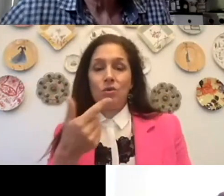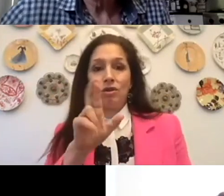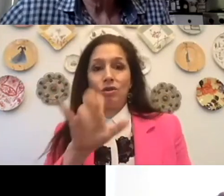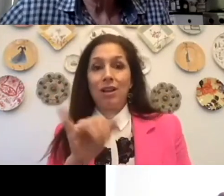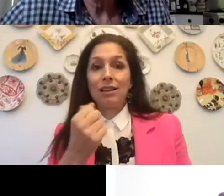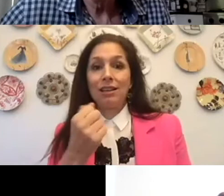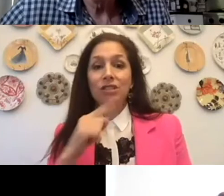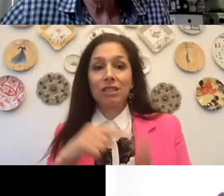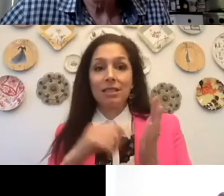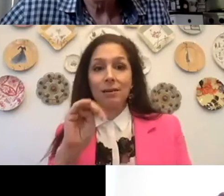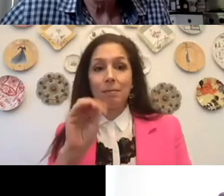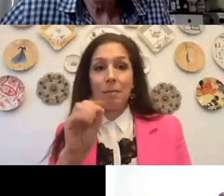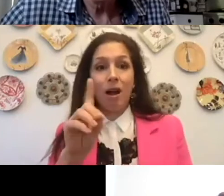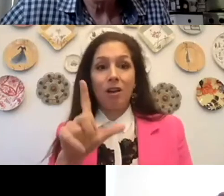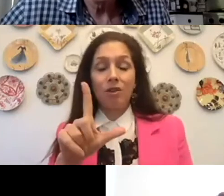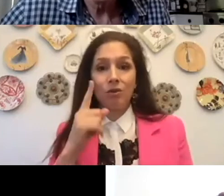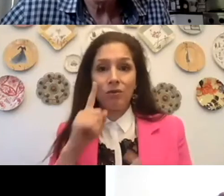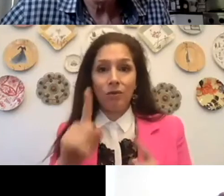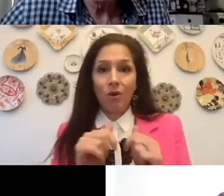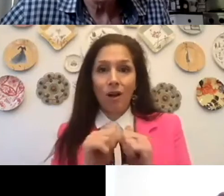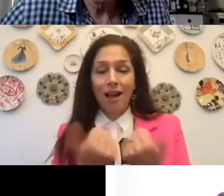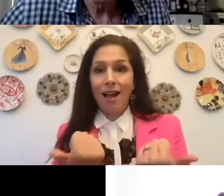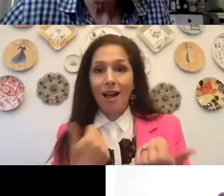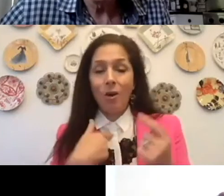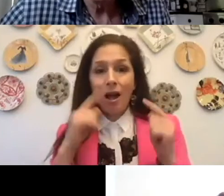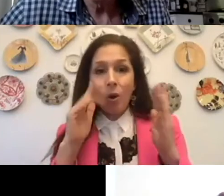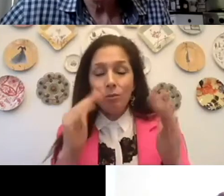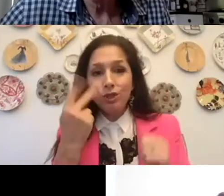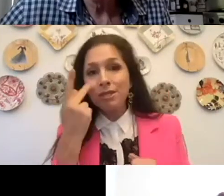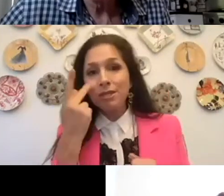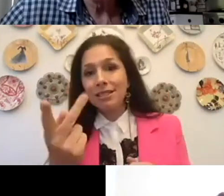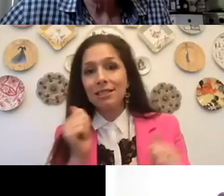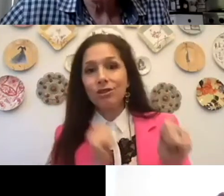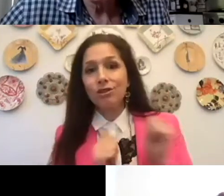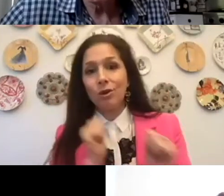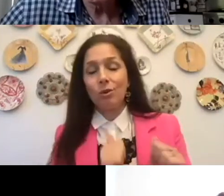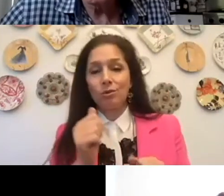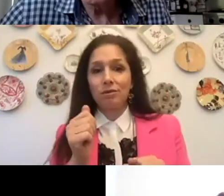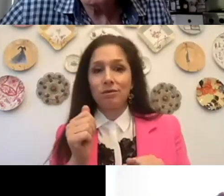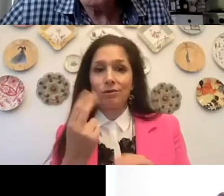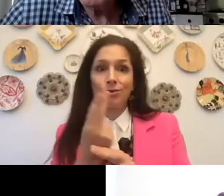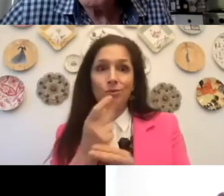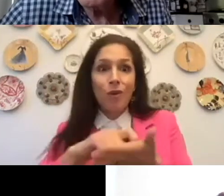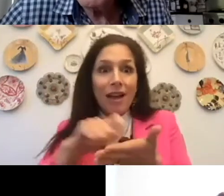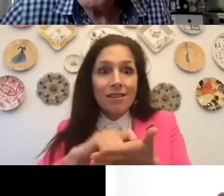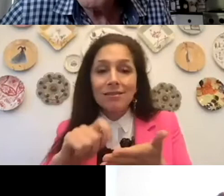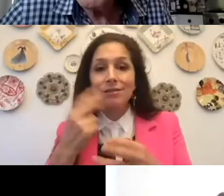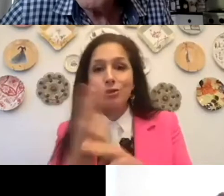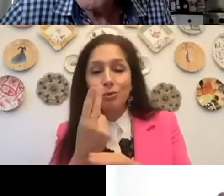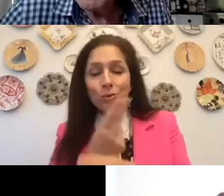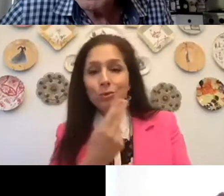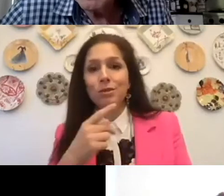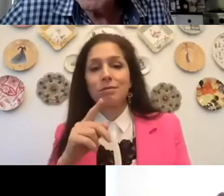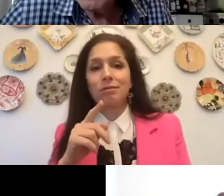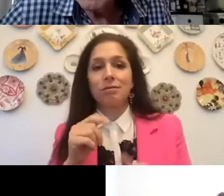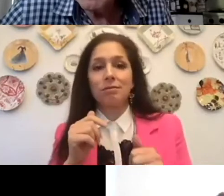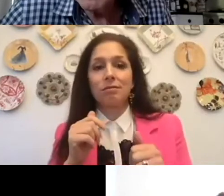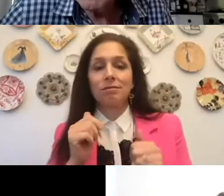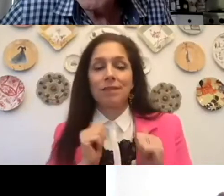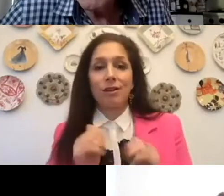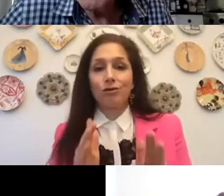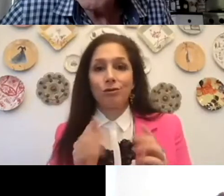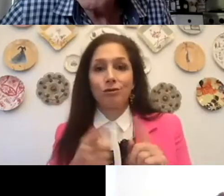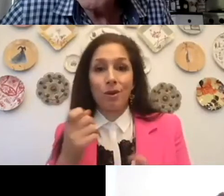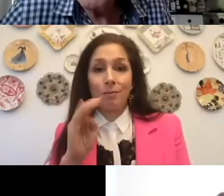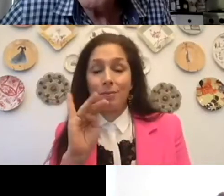show stronger. And so Grey's really modeled that in such a real way. And I really hope to see that on other shows, that other writers will use